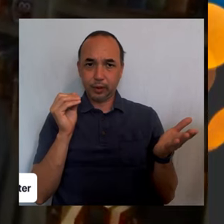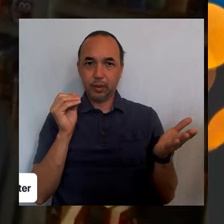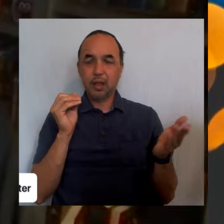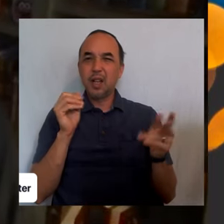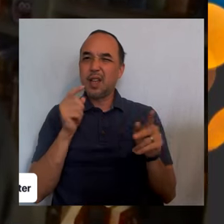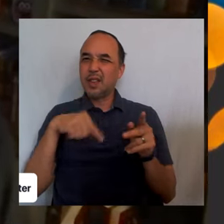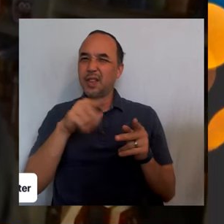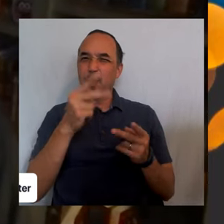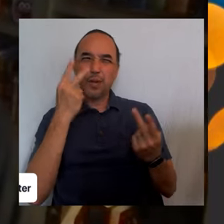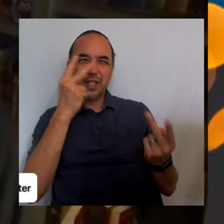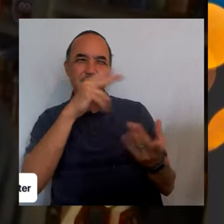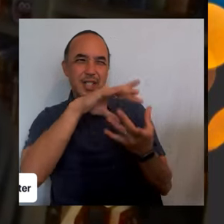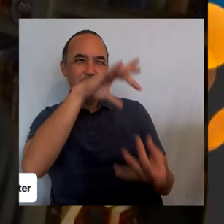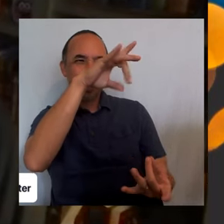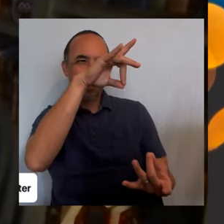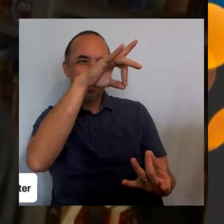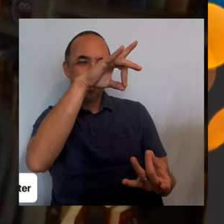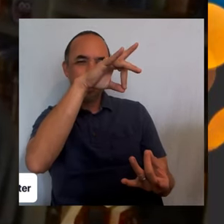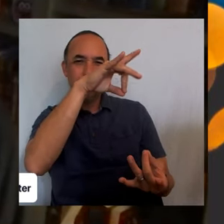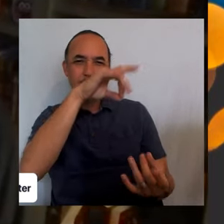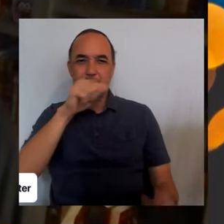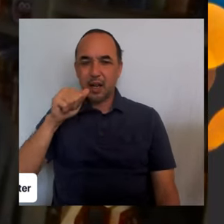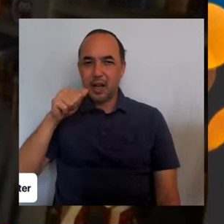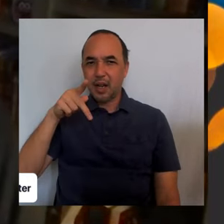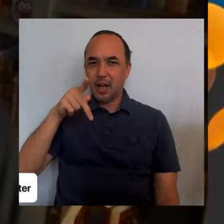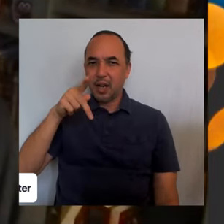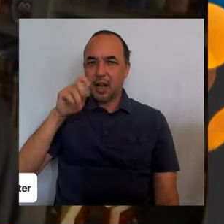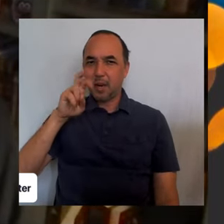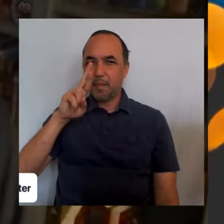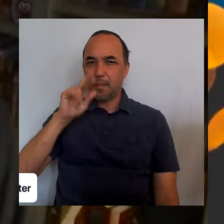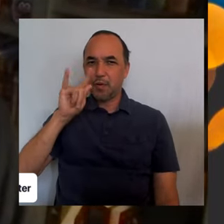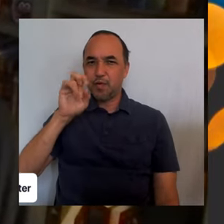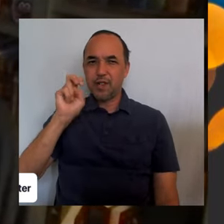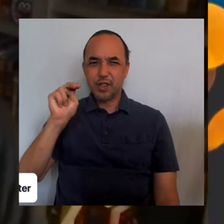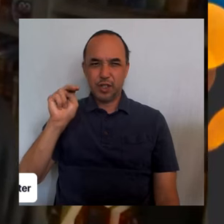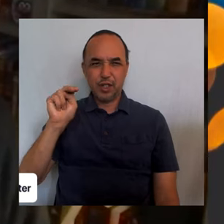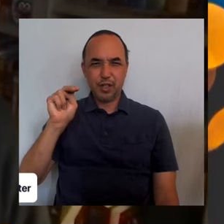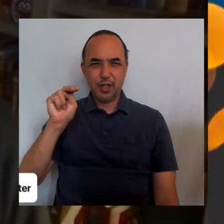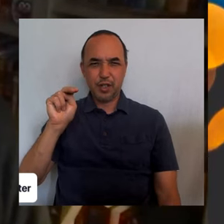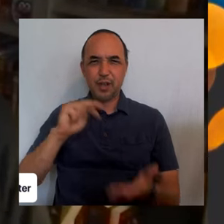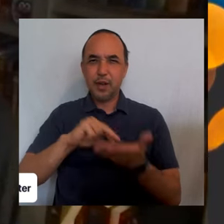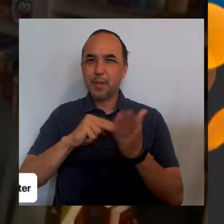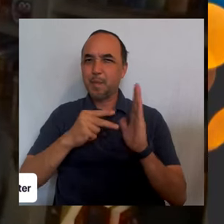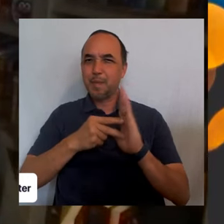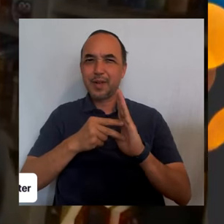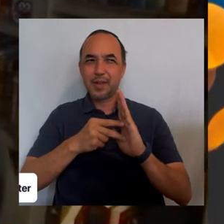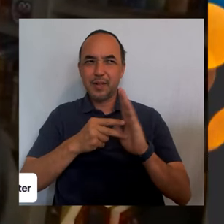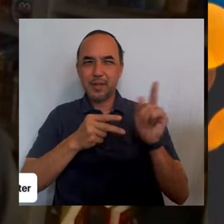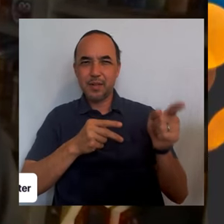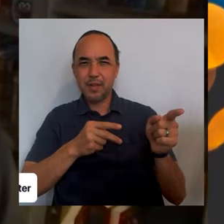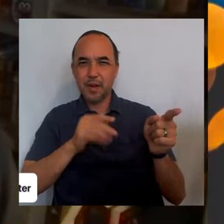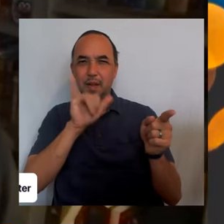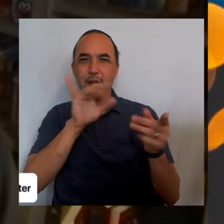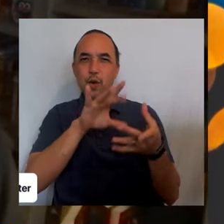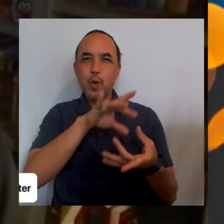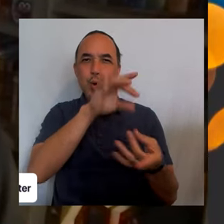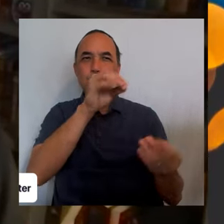apparitions. And when we say apparitions, it just means that there's no identity. It would be